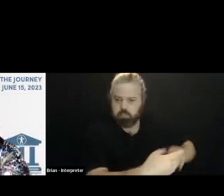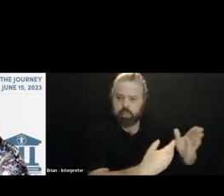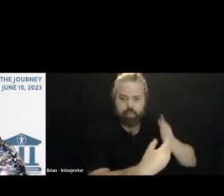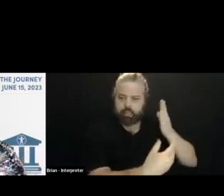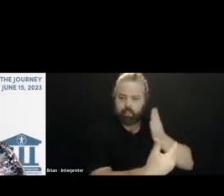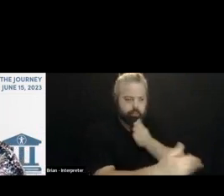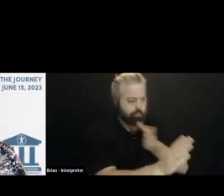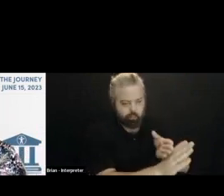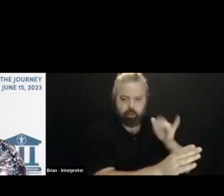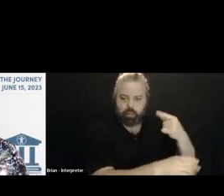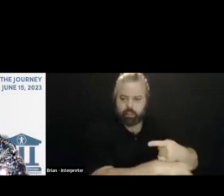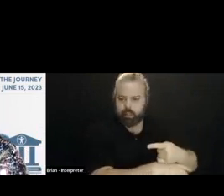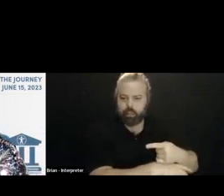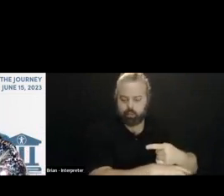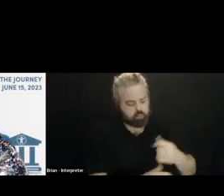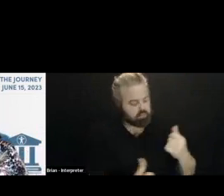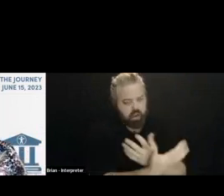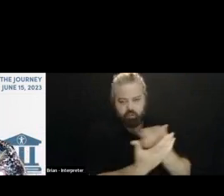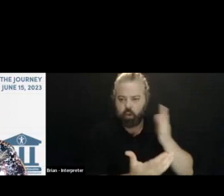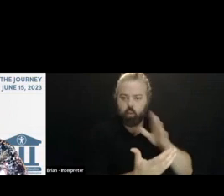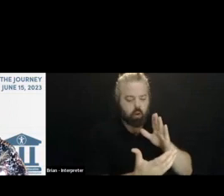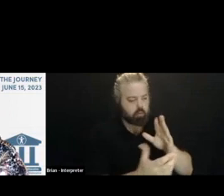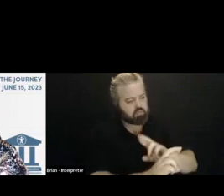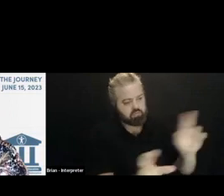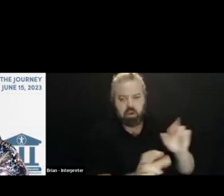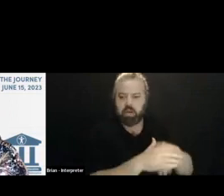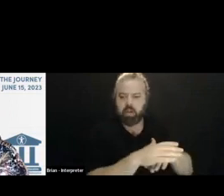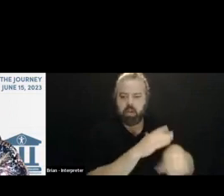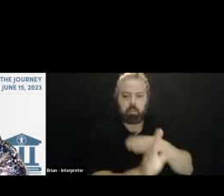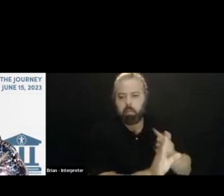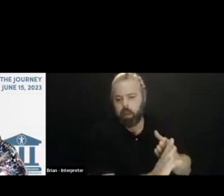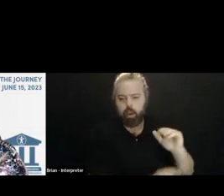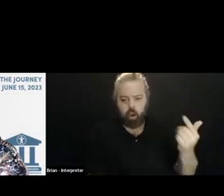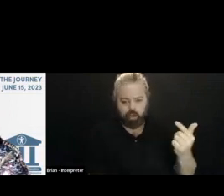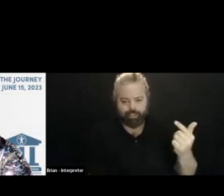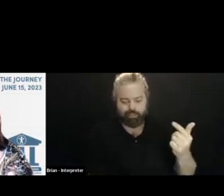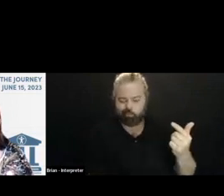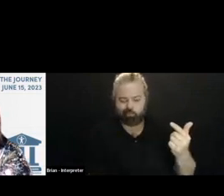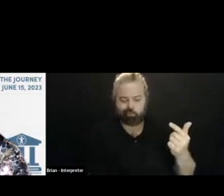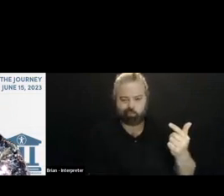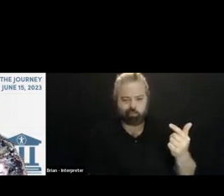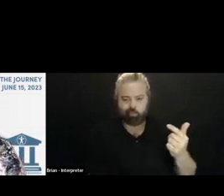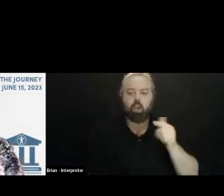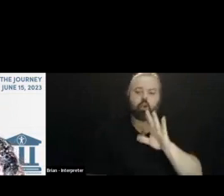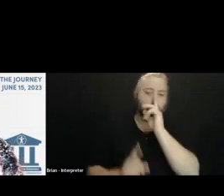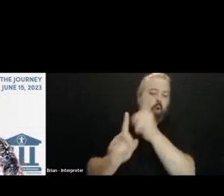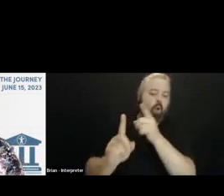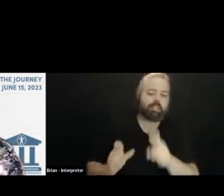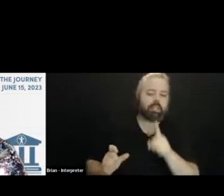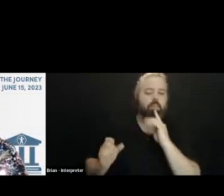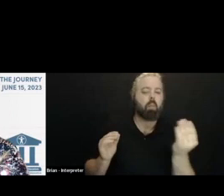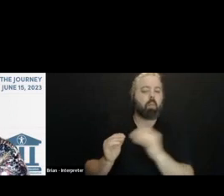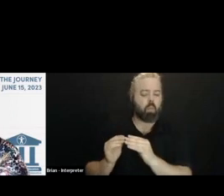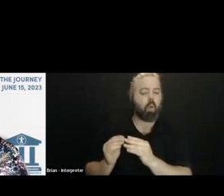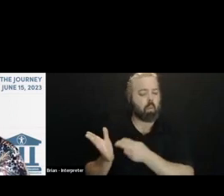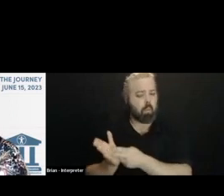websites accessible by August. You need to set more realistic goals and deadlines and break it down into